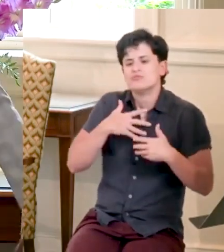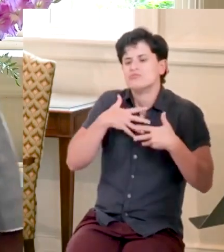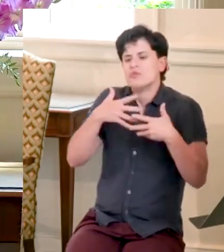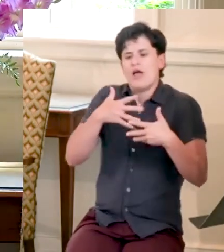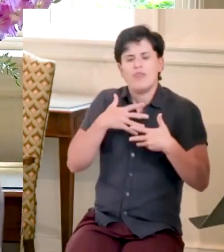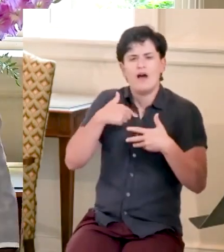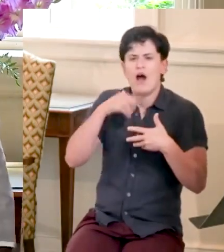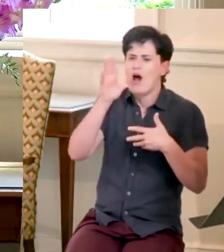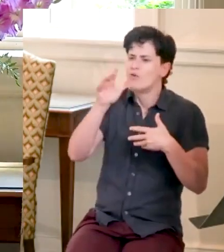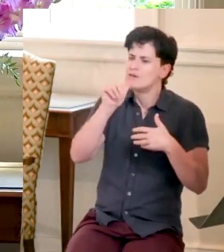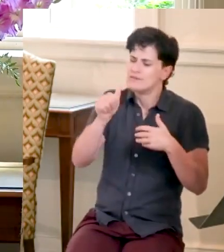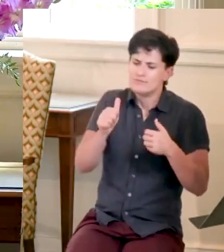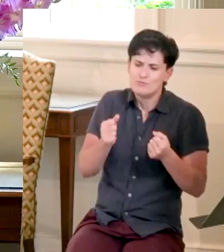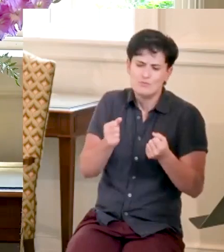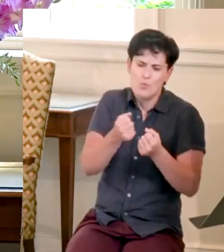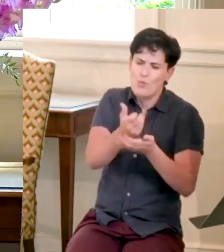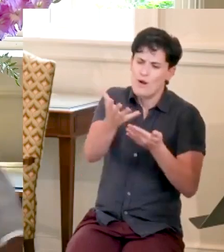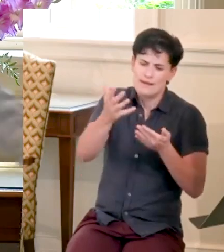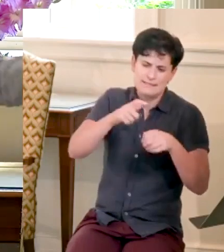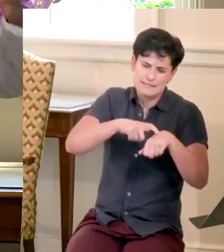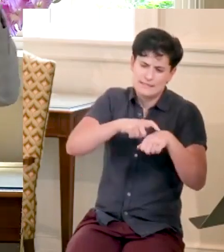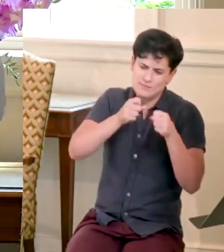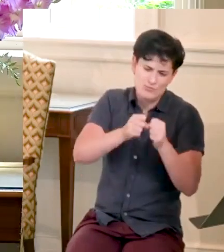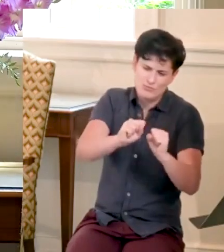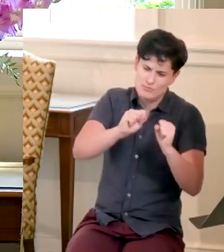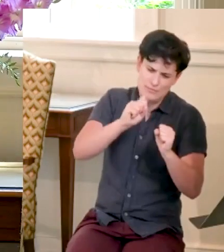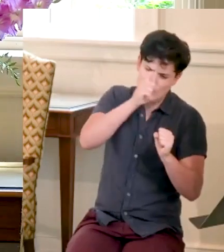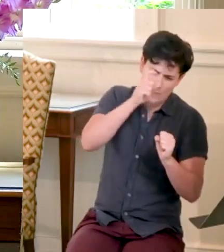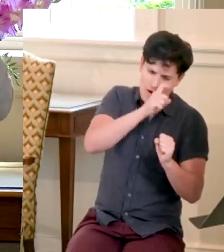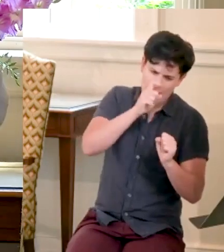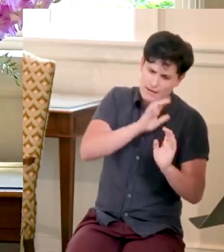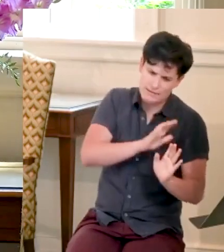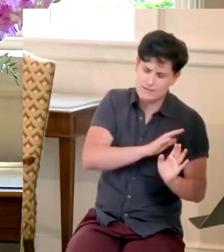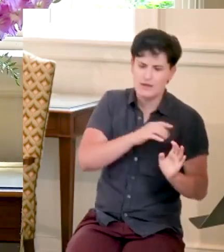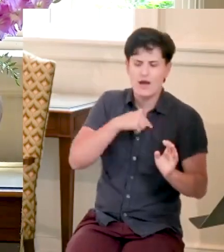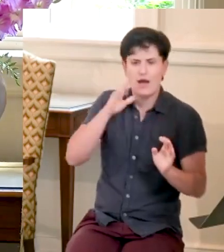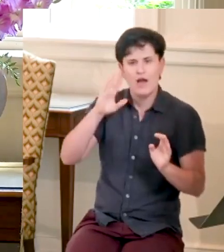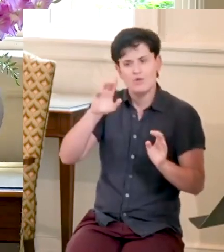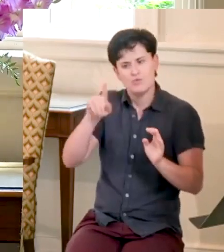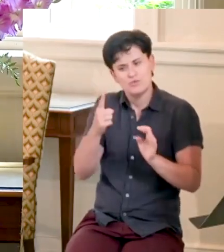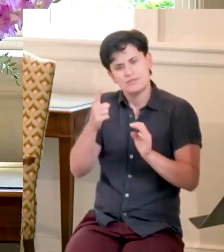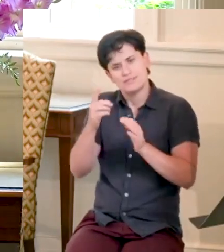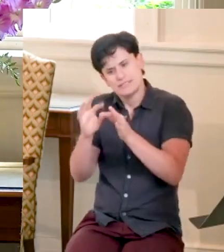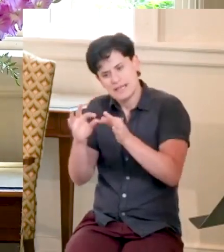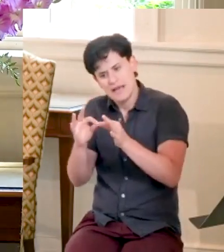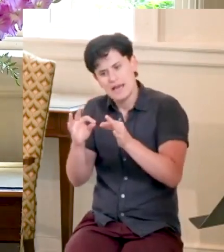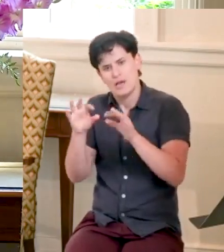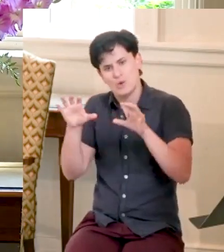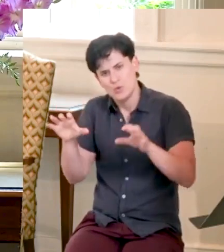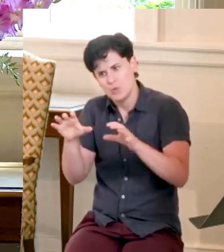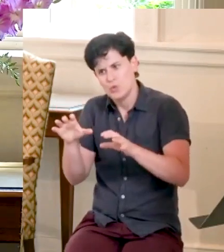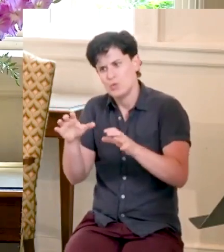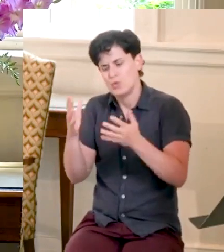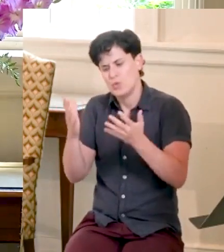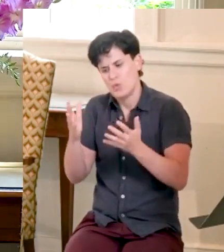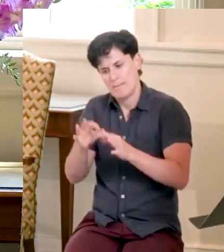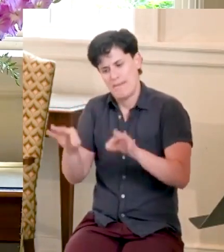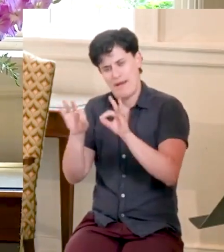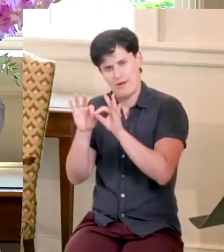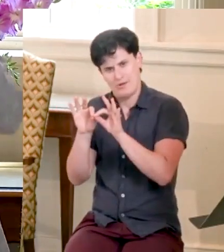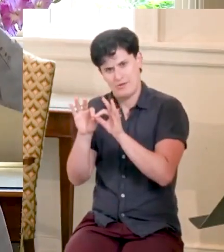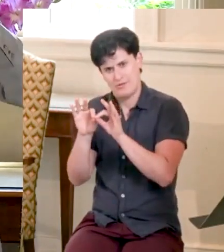be wise. I'd just say and do what mattered.